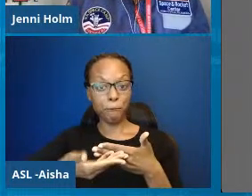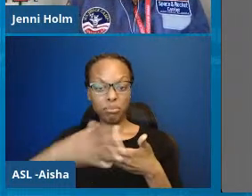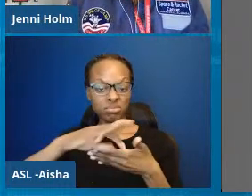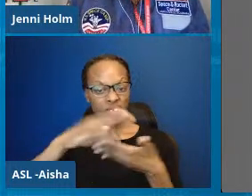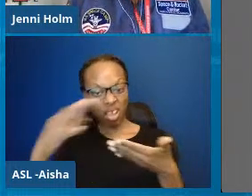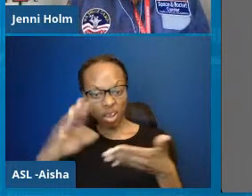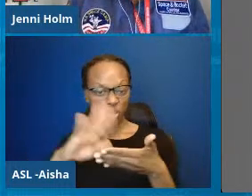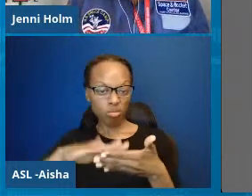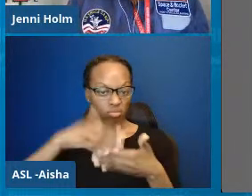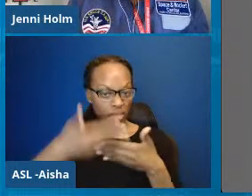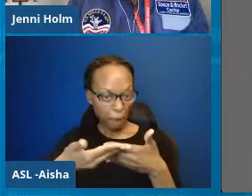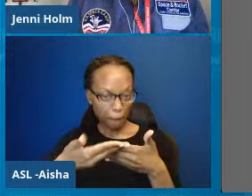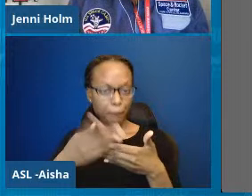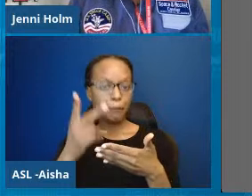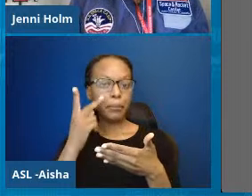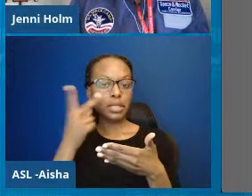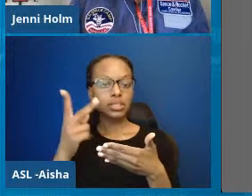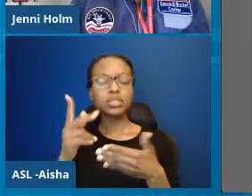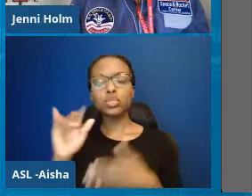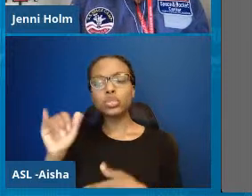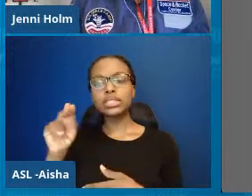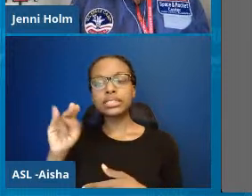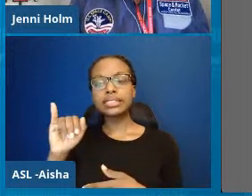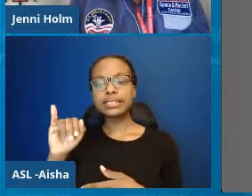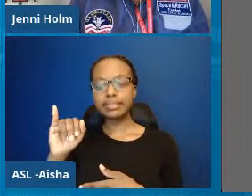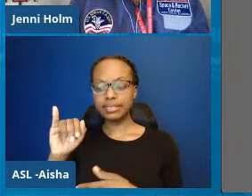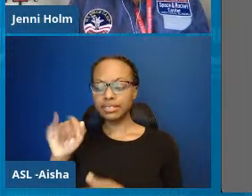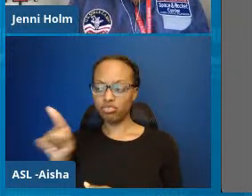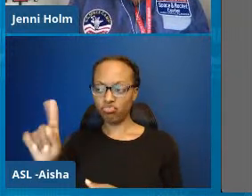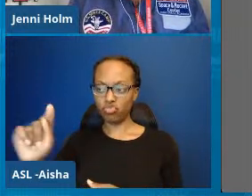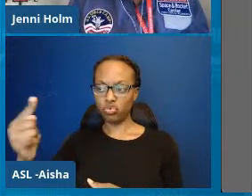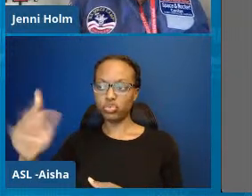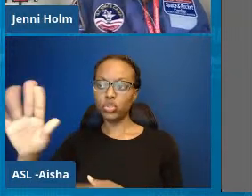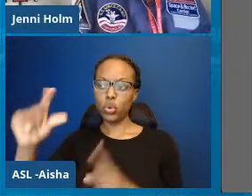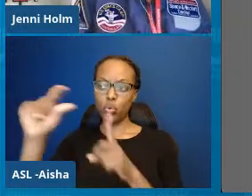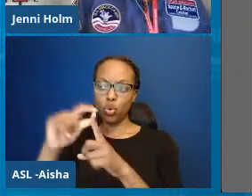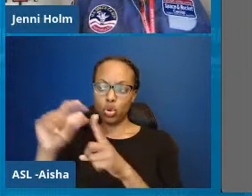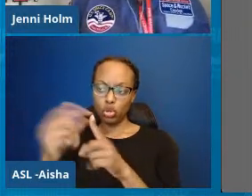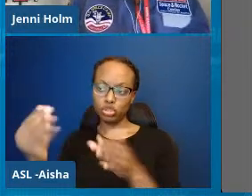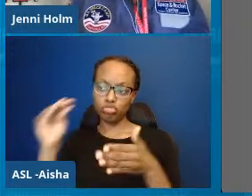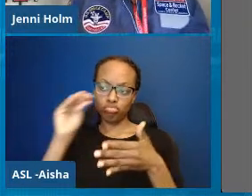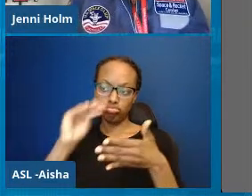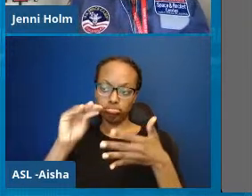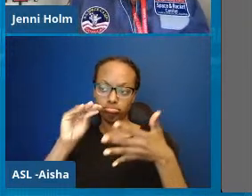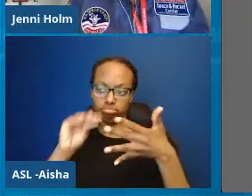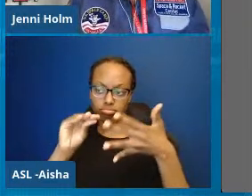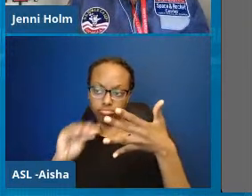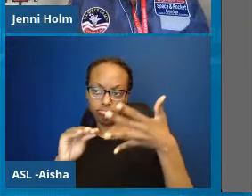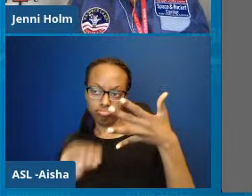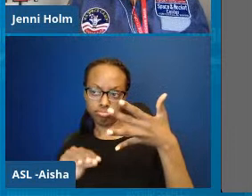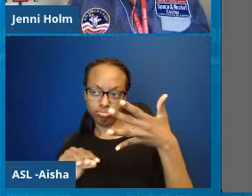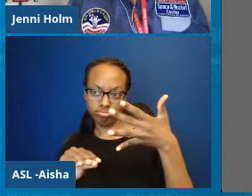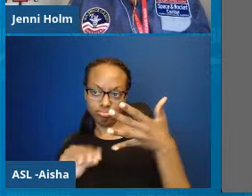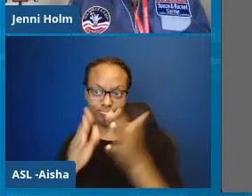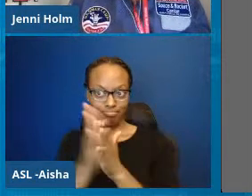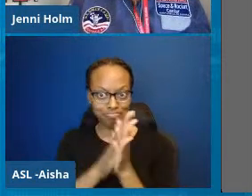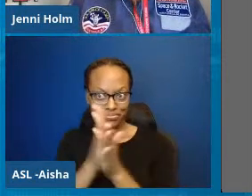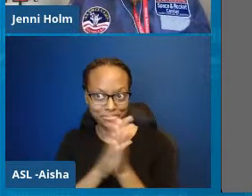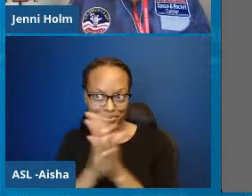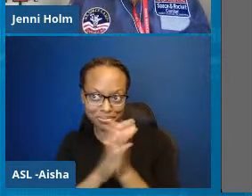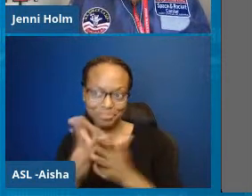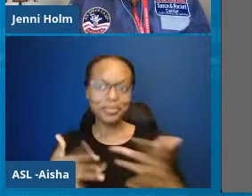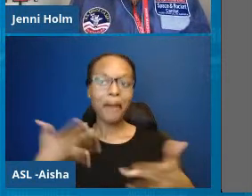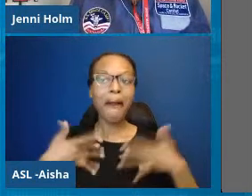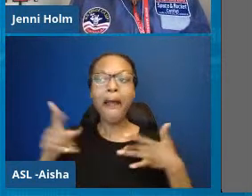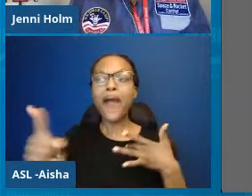or yes. So Jenny, why don't you start us off? I'd like you to use the words you wrote to fill in the blanks. I can't wait for everybody on this stream